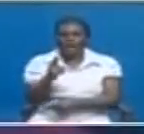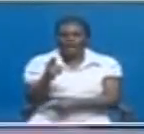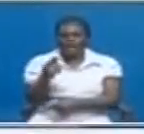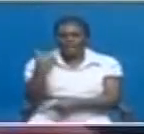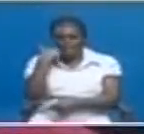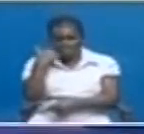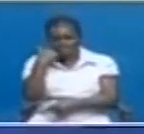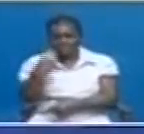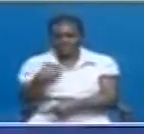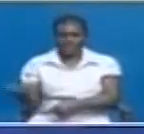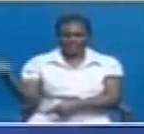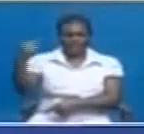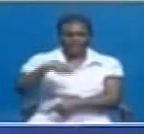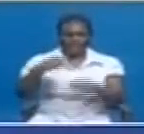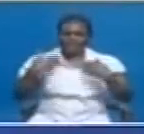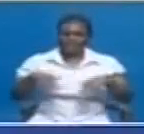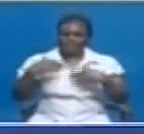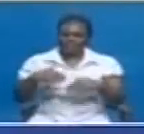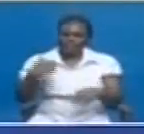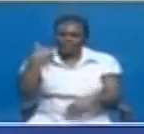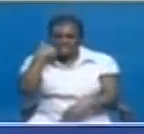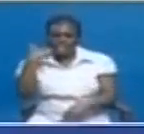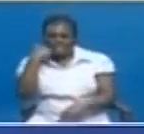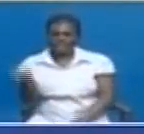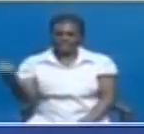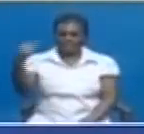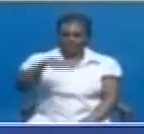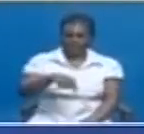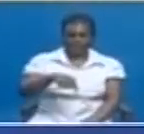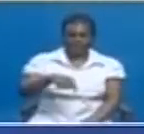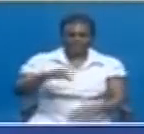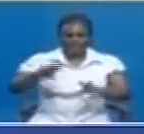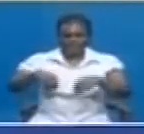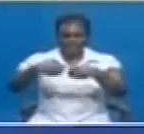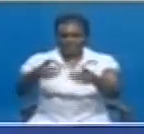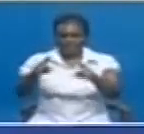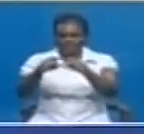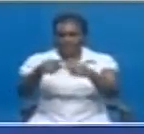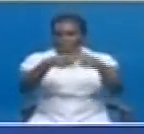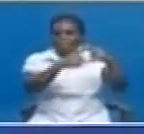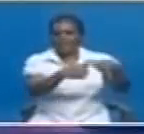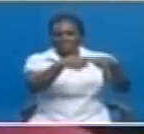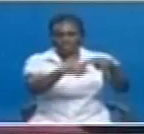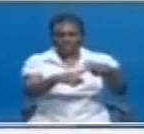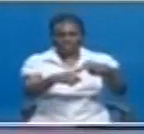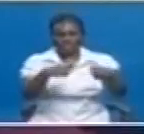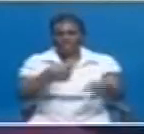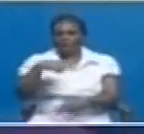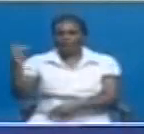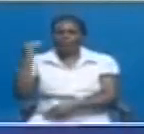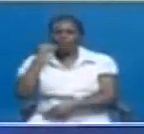hapa. Watu wa diabetes yote walikuja hapa. Alipoa ana hii machine. Na baraka yangu ya